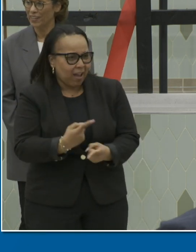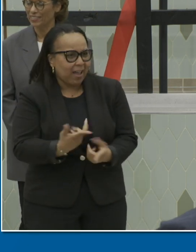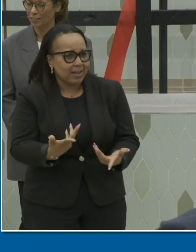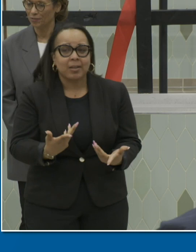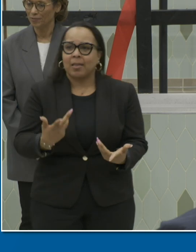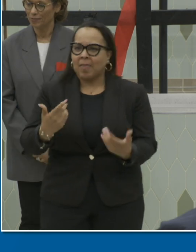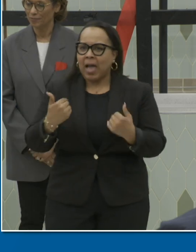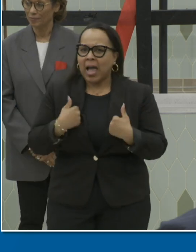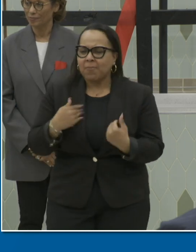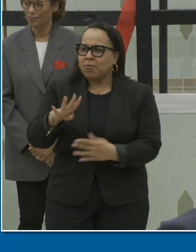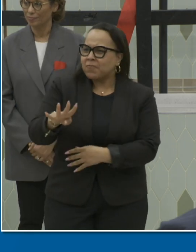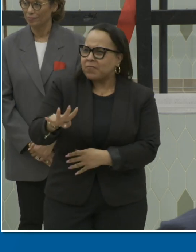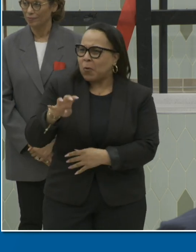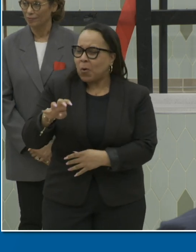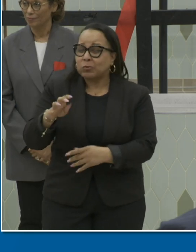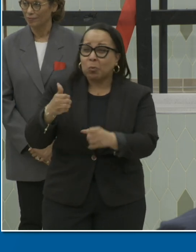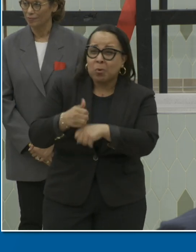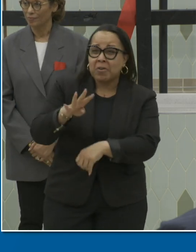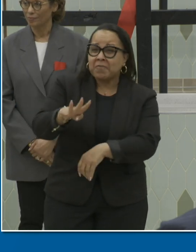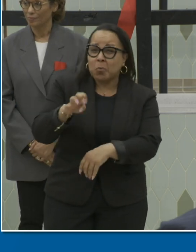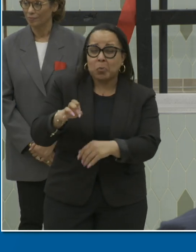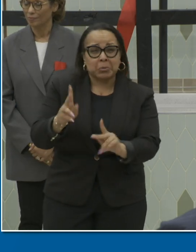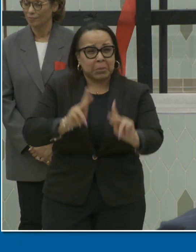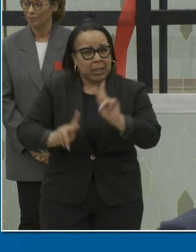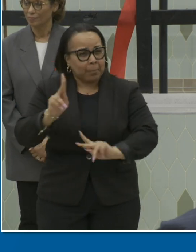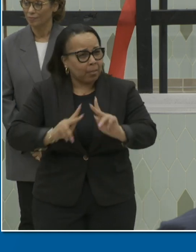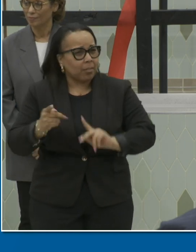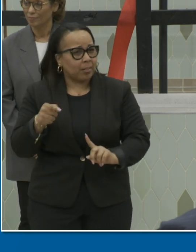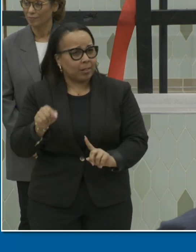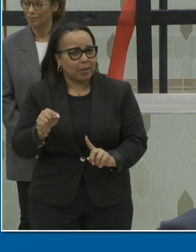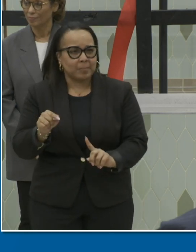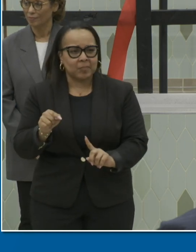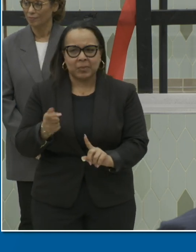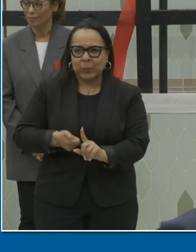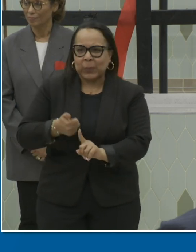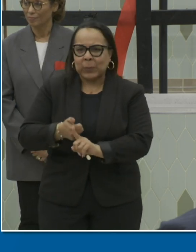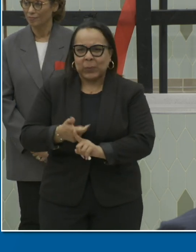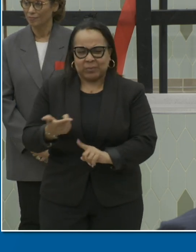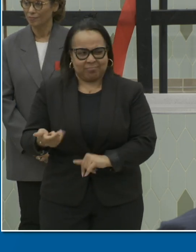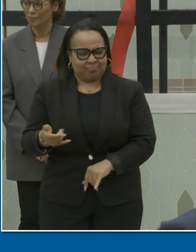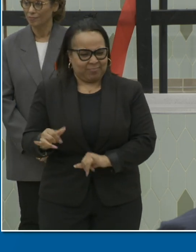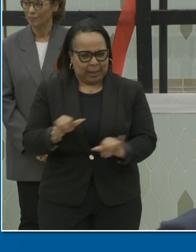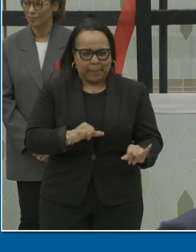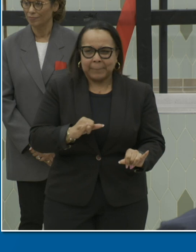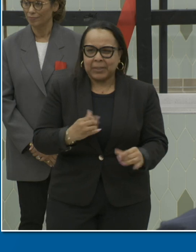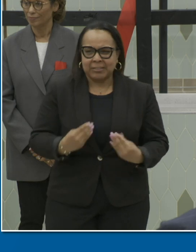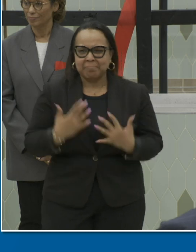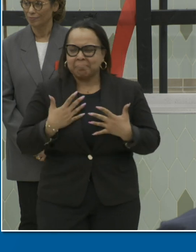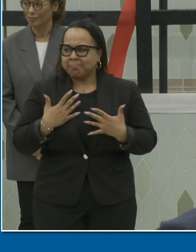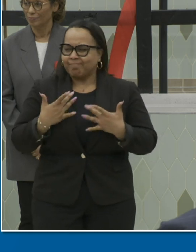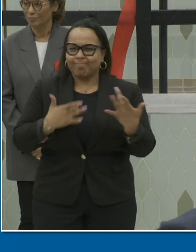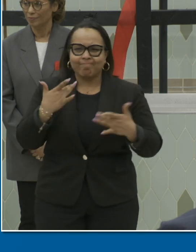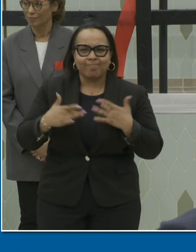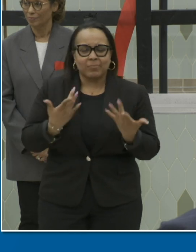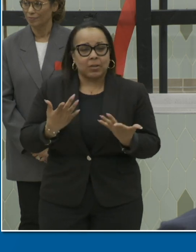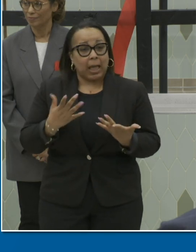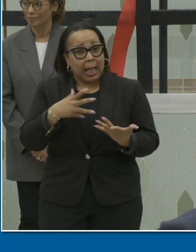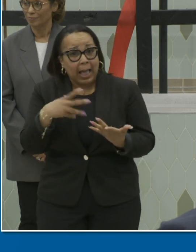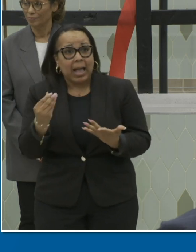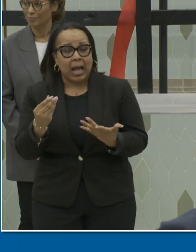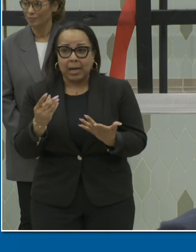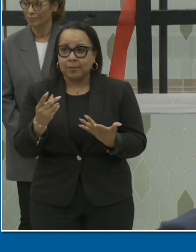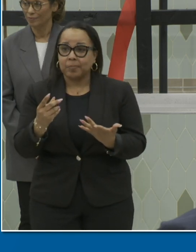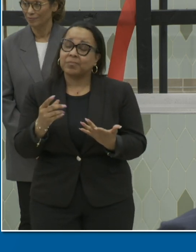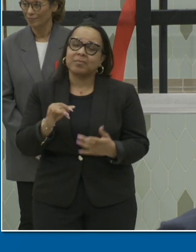right? There are over 400 more people who are experiencing that type of joy. And, you